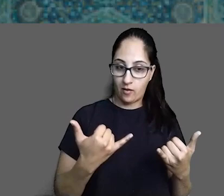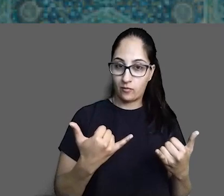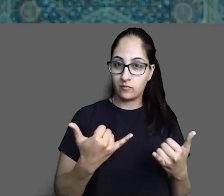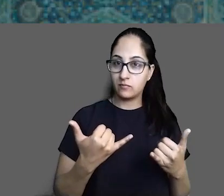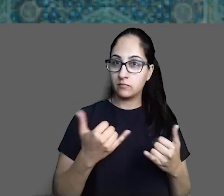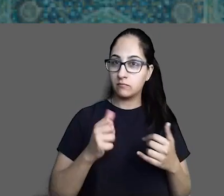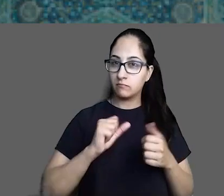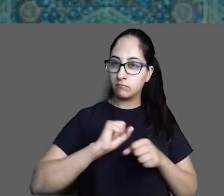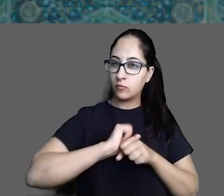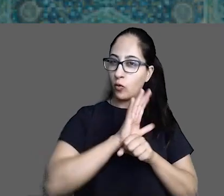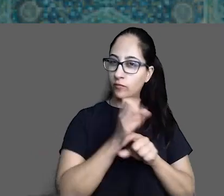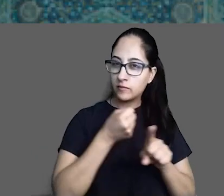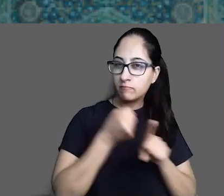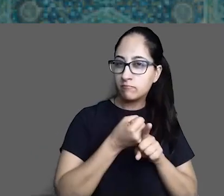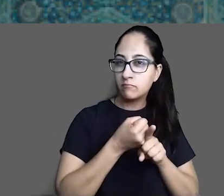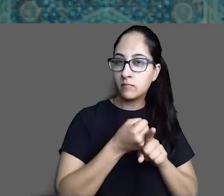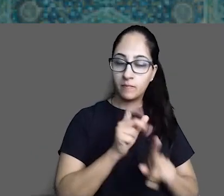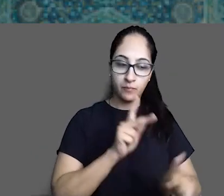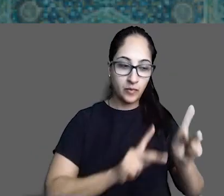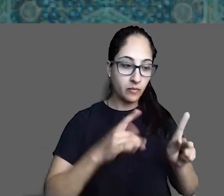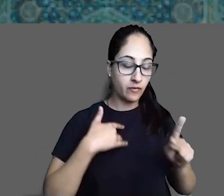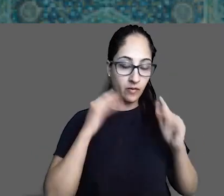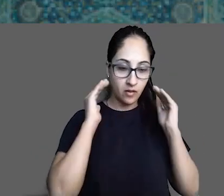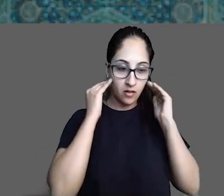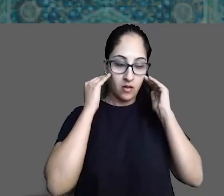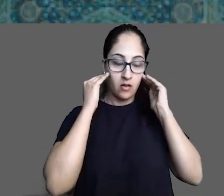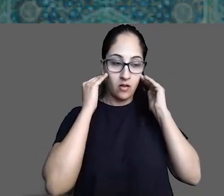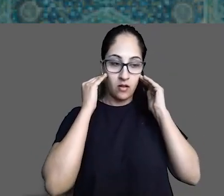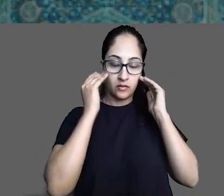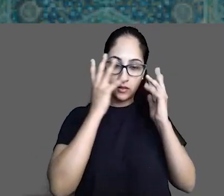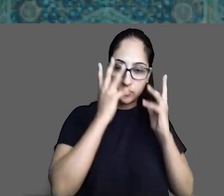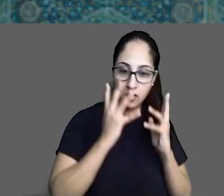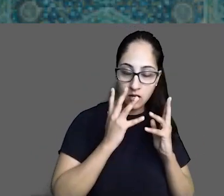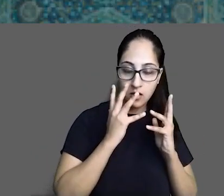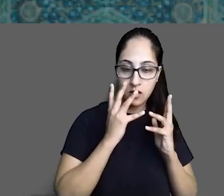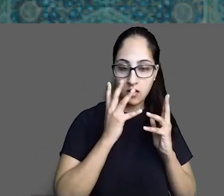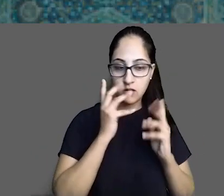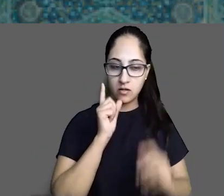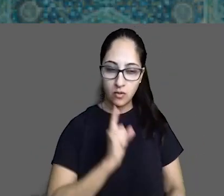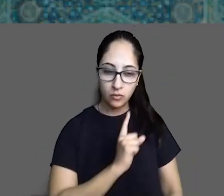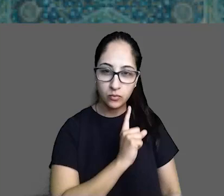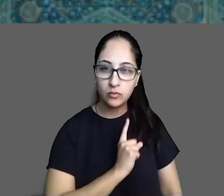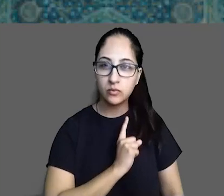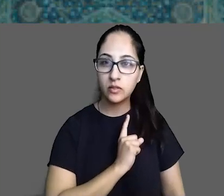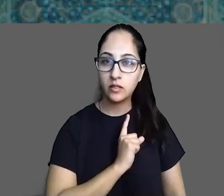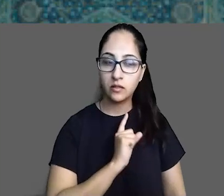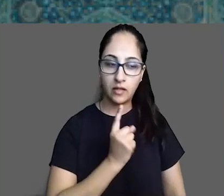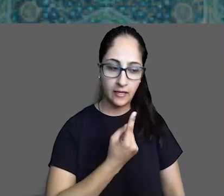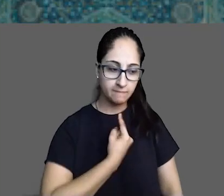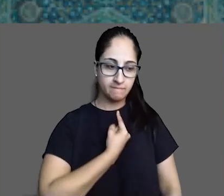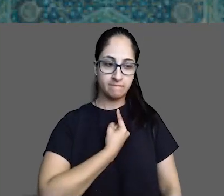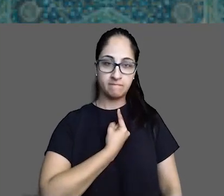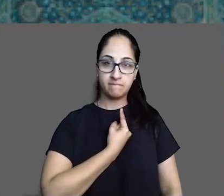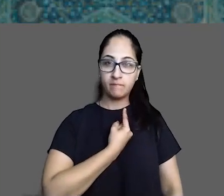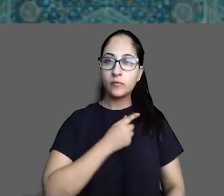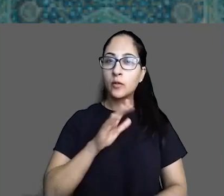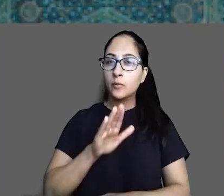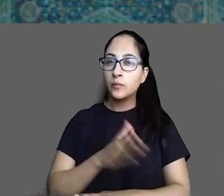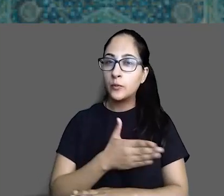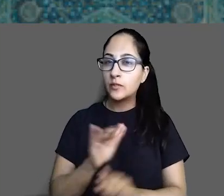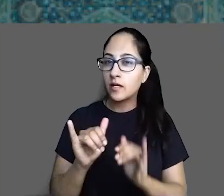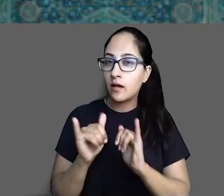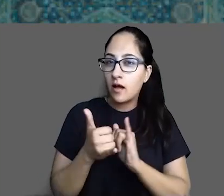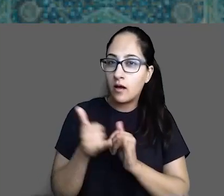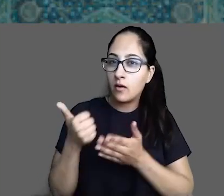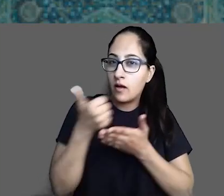like anxiety and a little bit of sadness and loneliness. How do you think music can help people through those